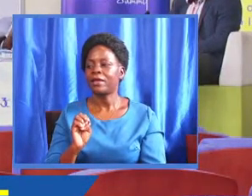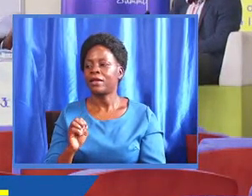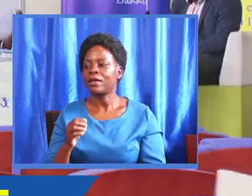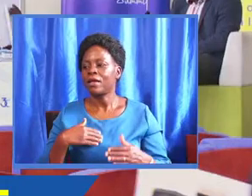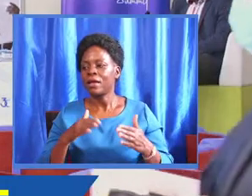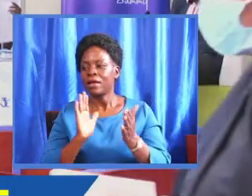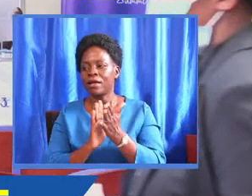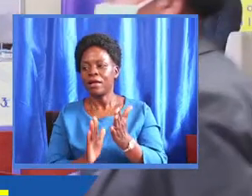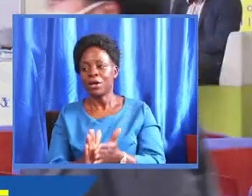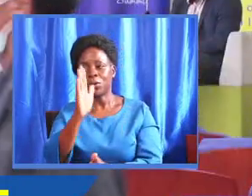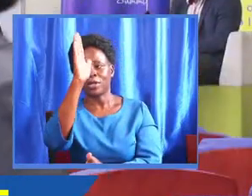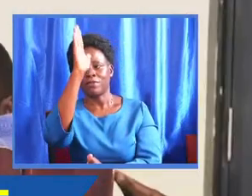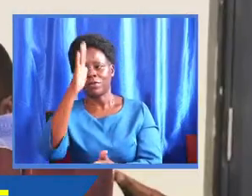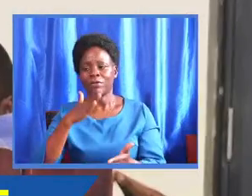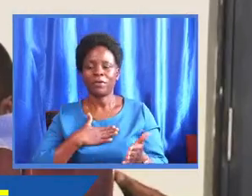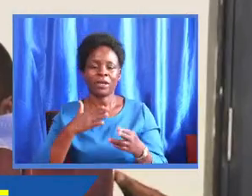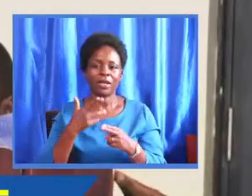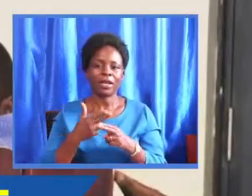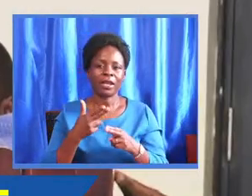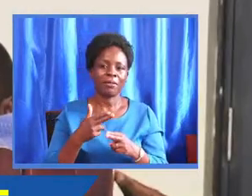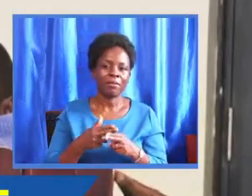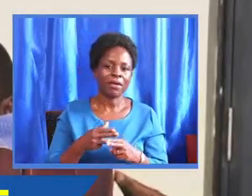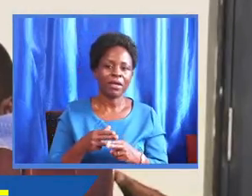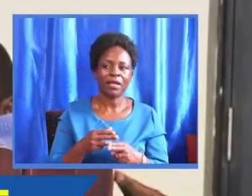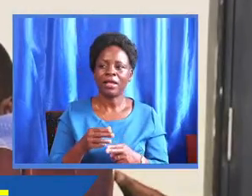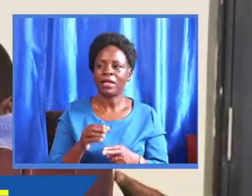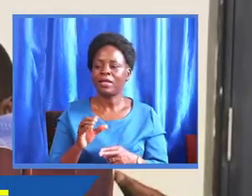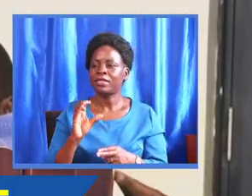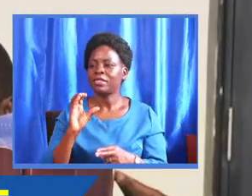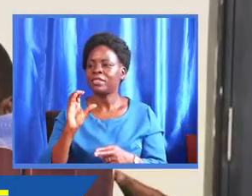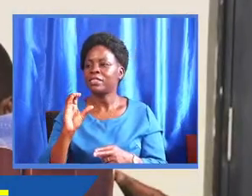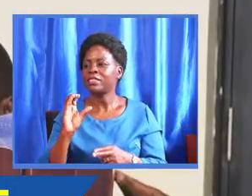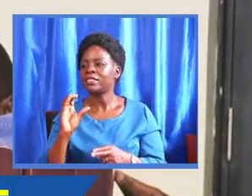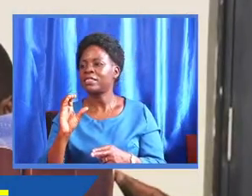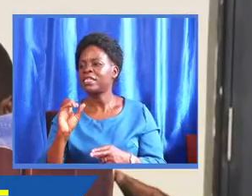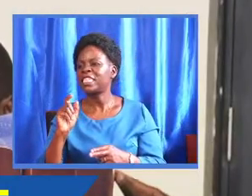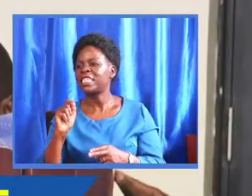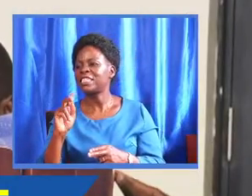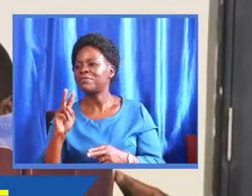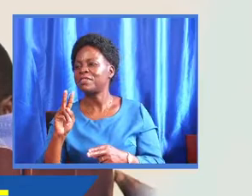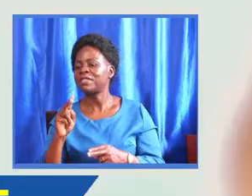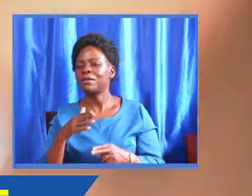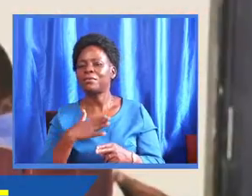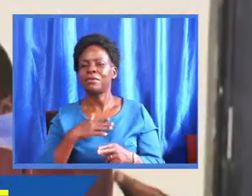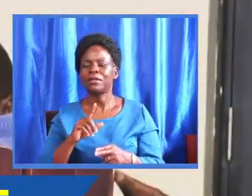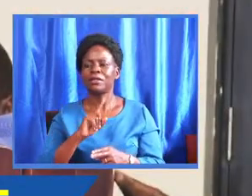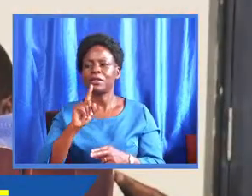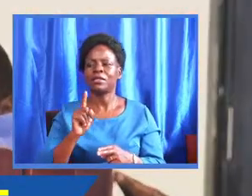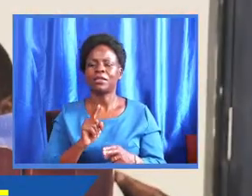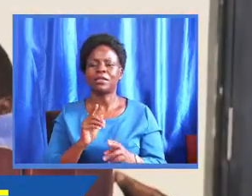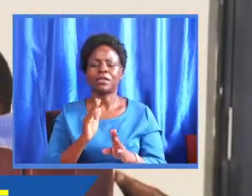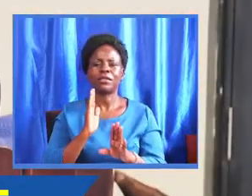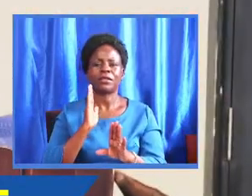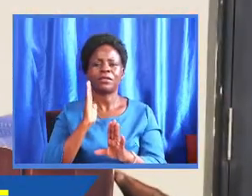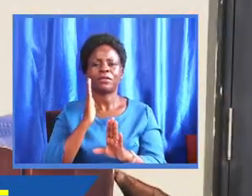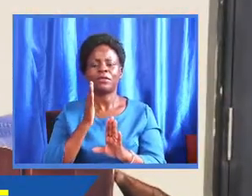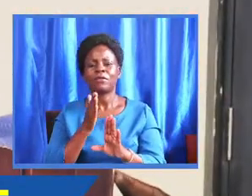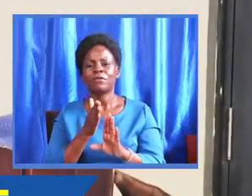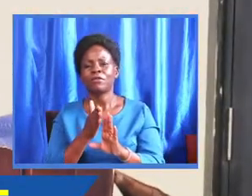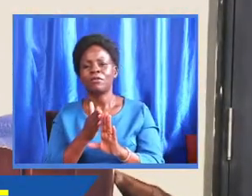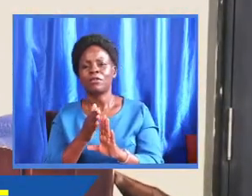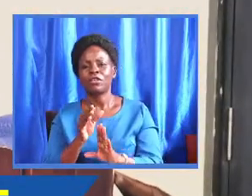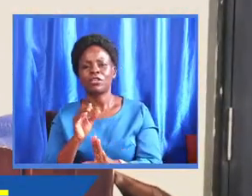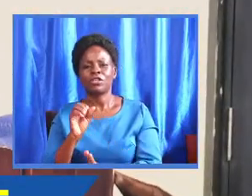Good afternoon, my name is Eve Masawi from CTV. My question was specifically going to